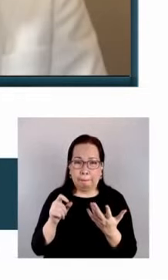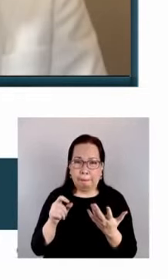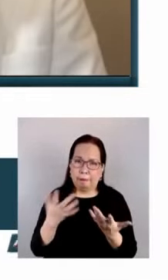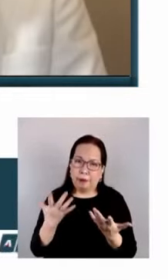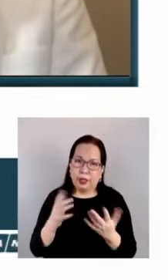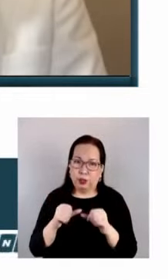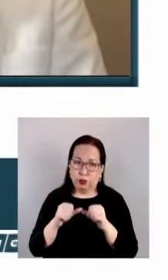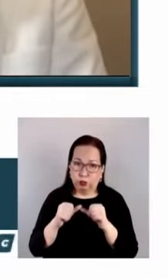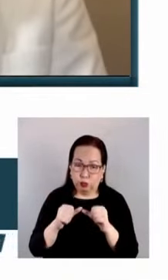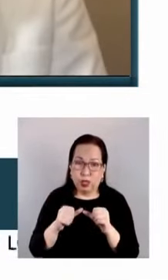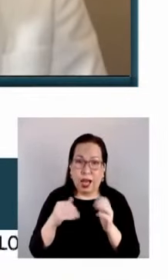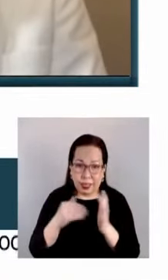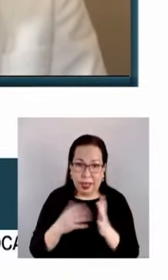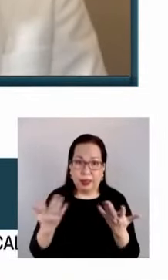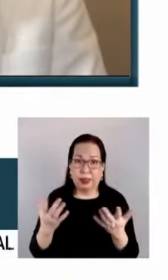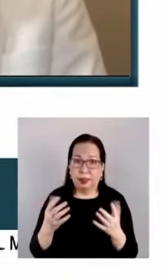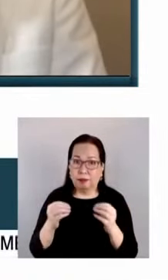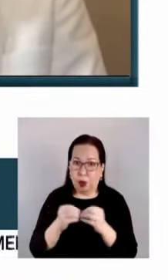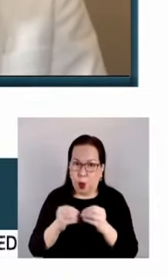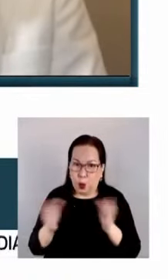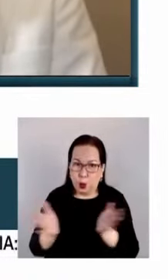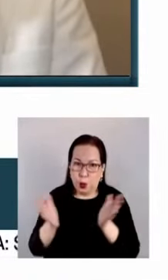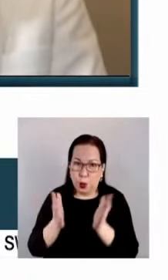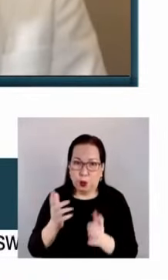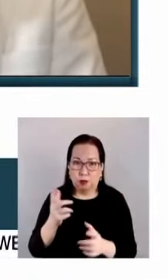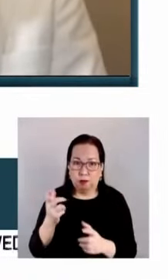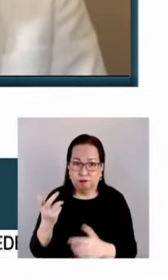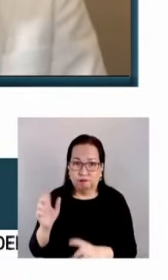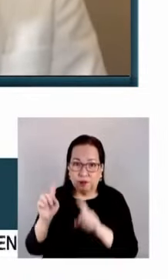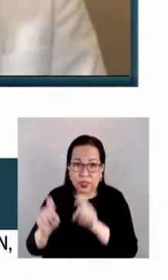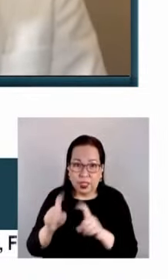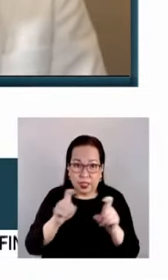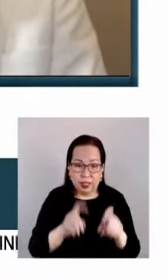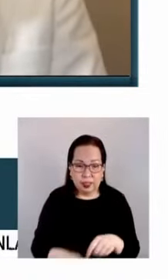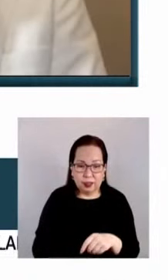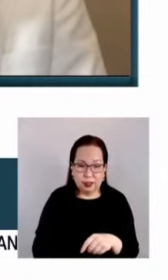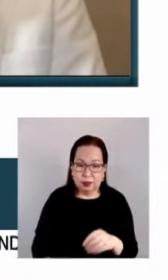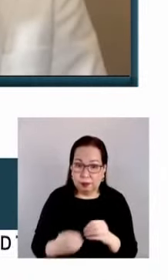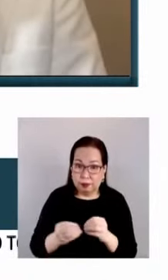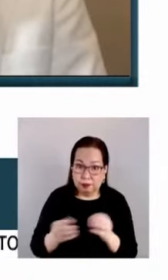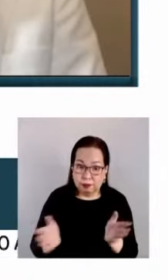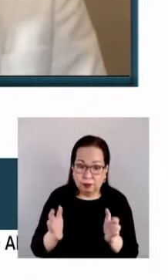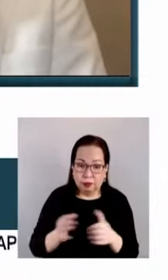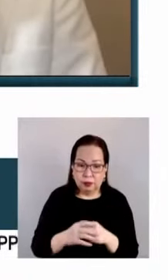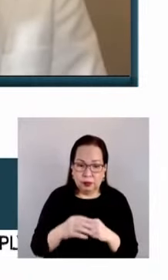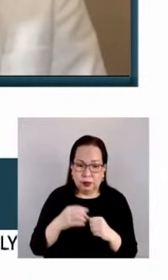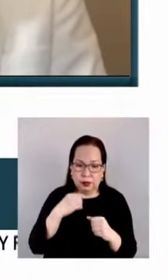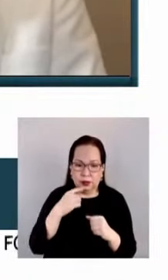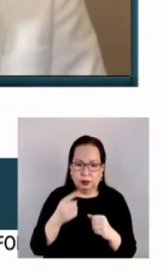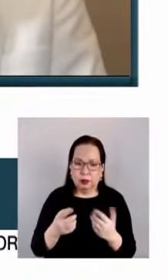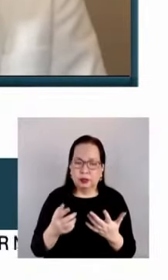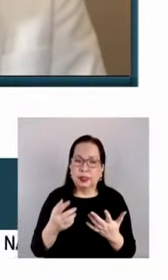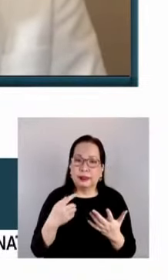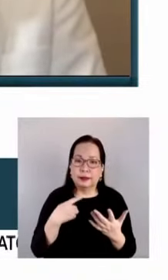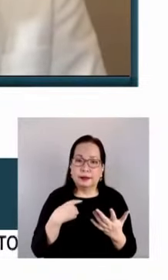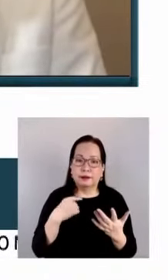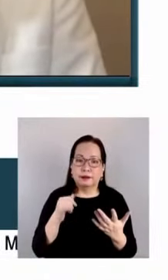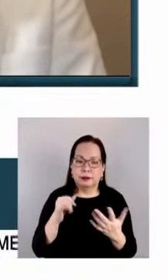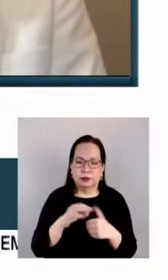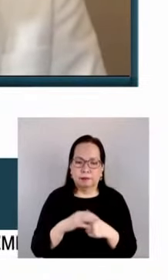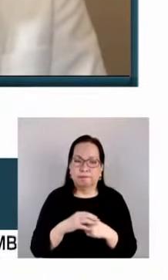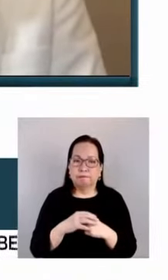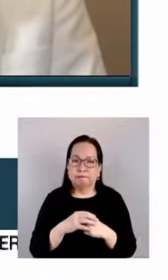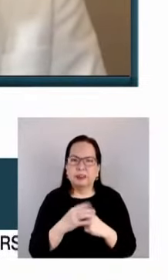for you? For me, this is a good scenario, because even if we ramp up testing like we did when we have the Delta, I don't